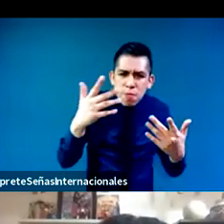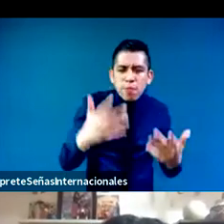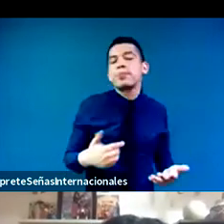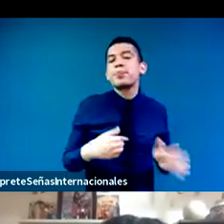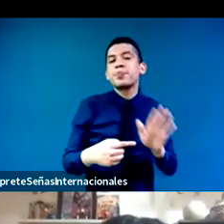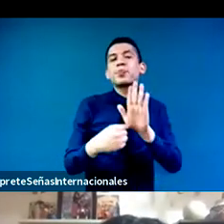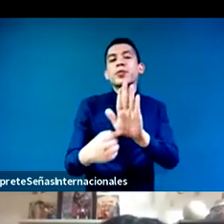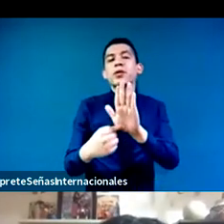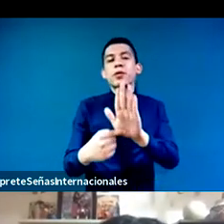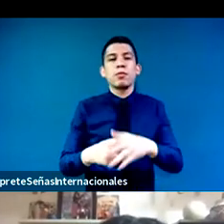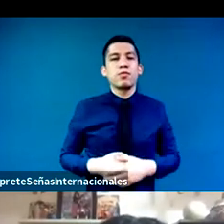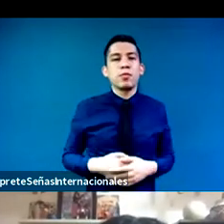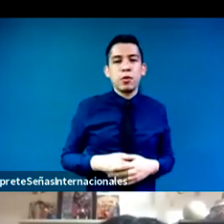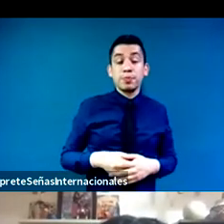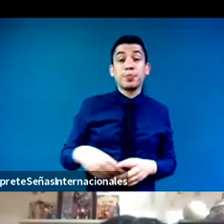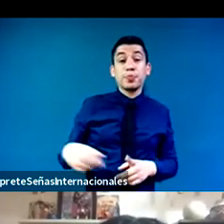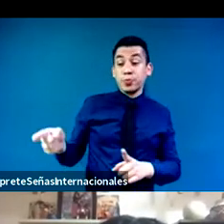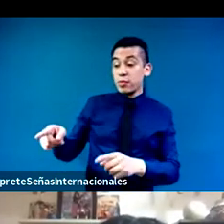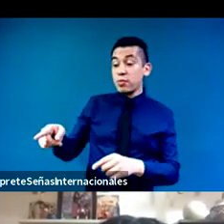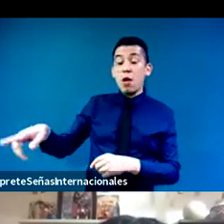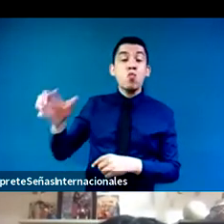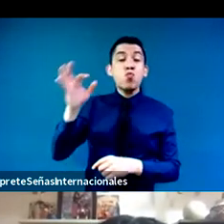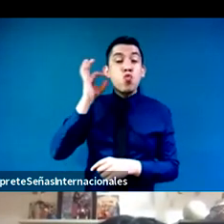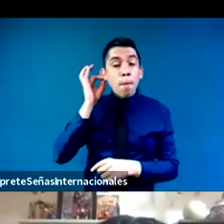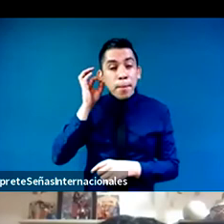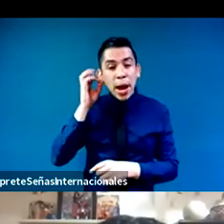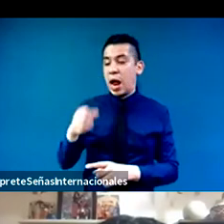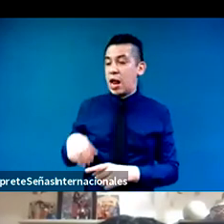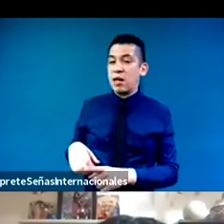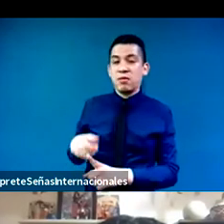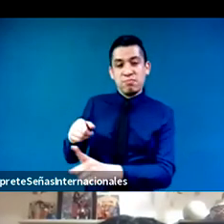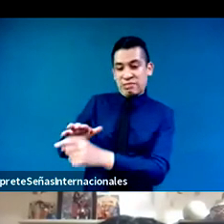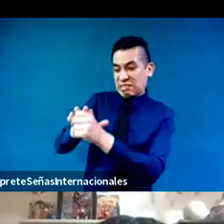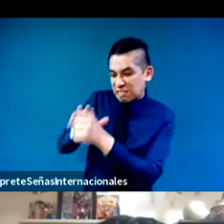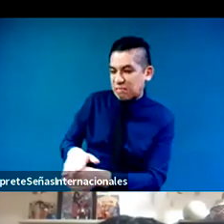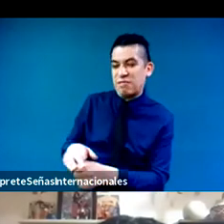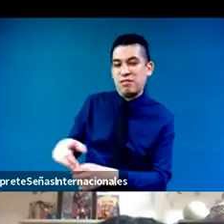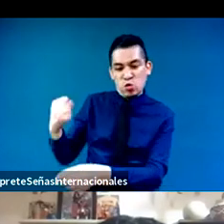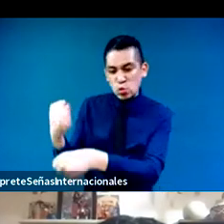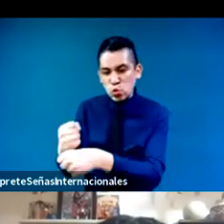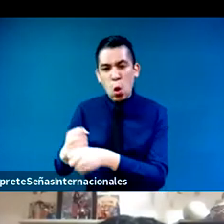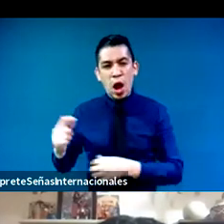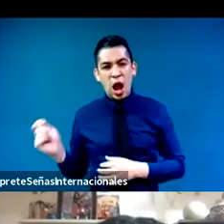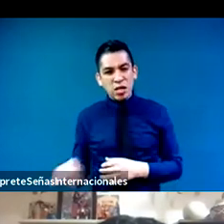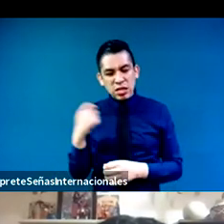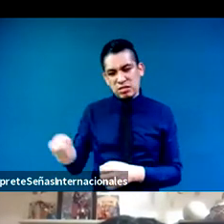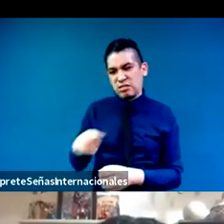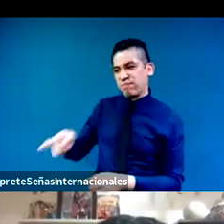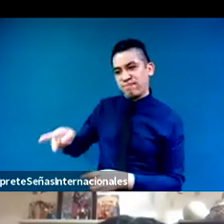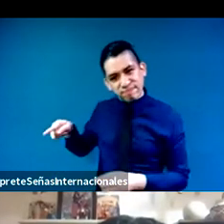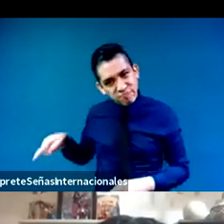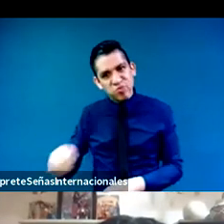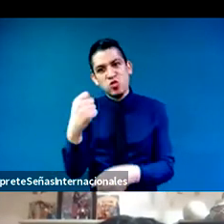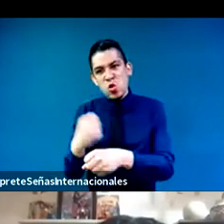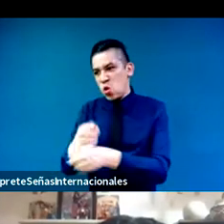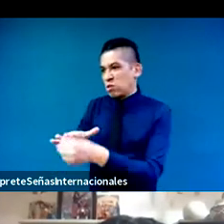informal economic activities as part of increased income for families in our